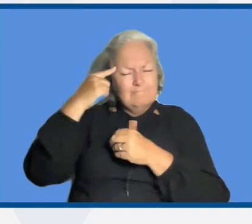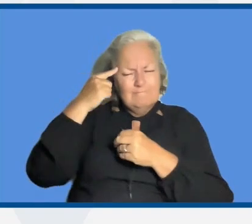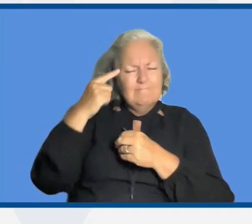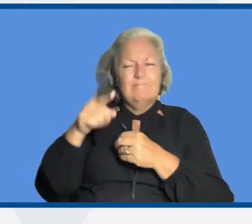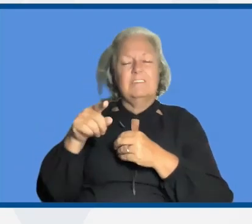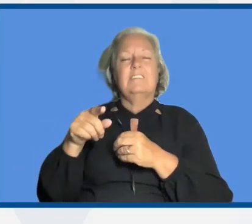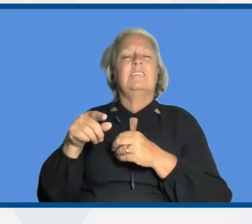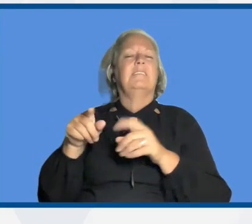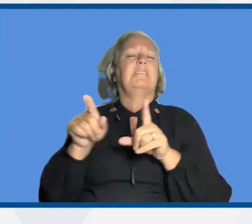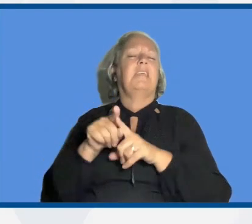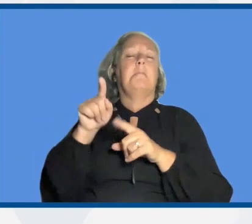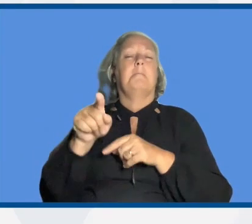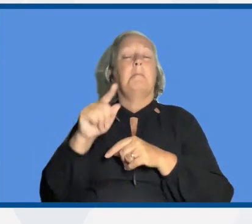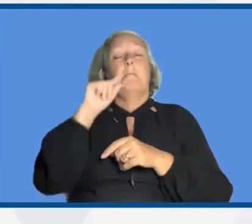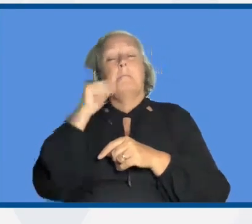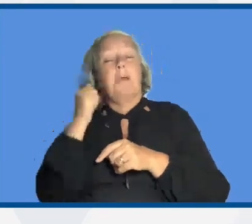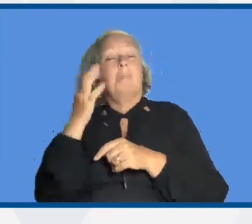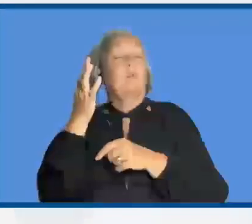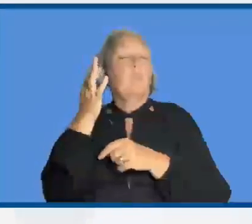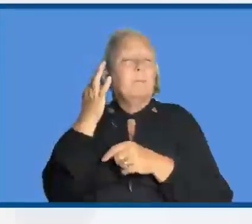And I would like to raise this issue as well.